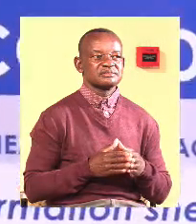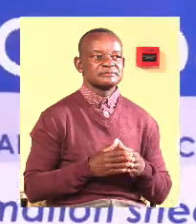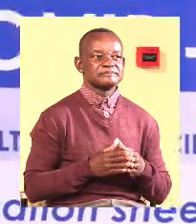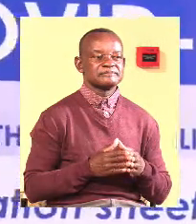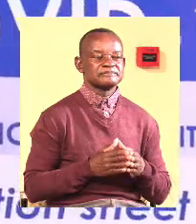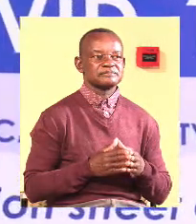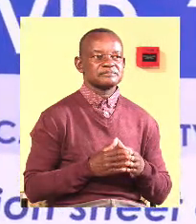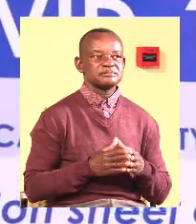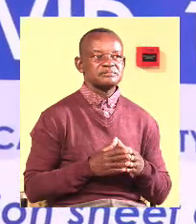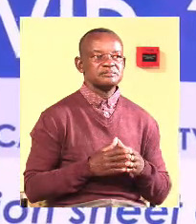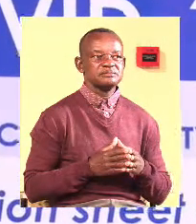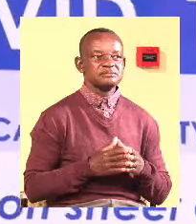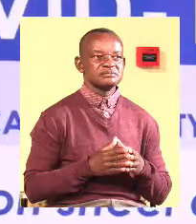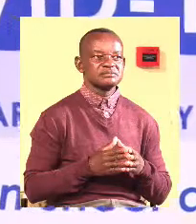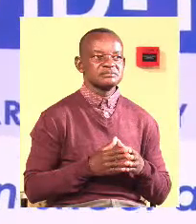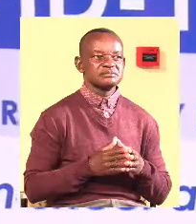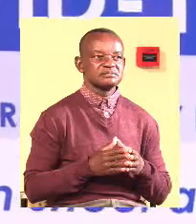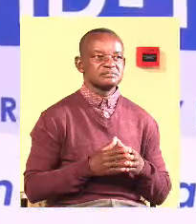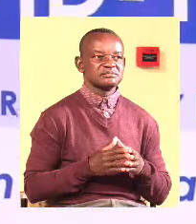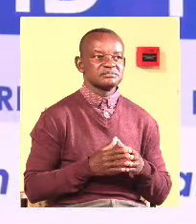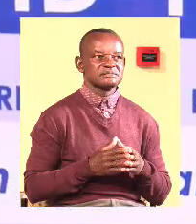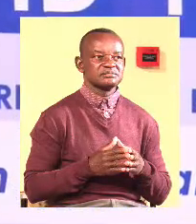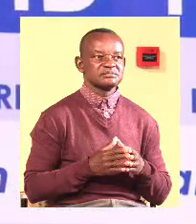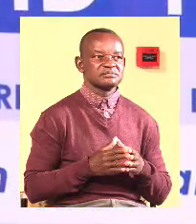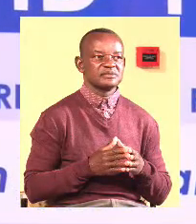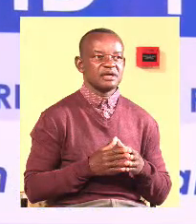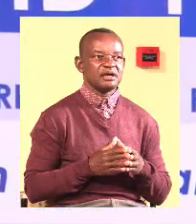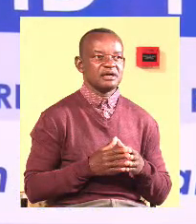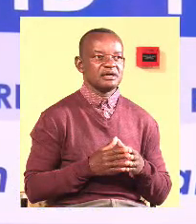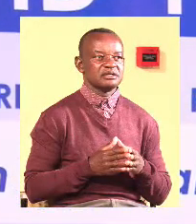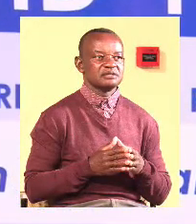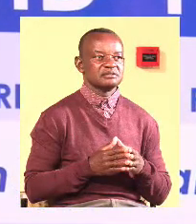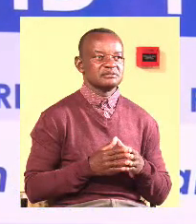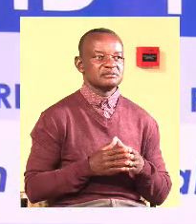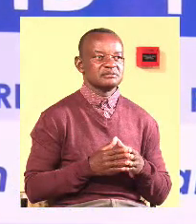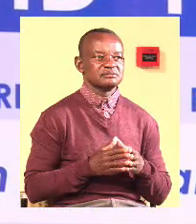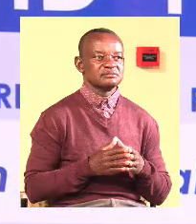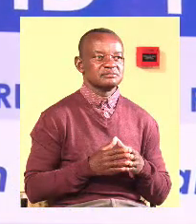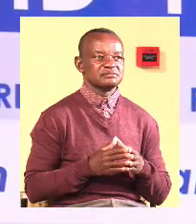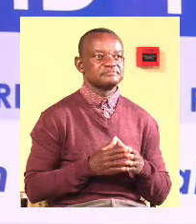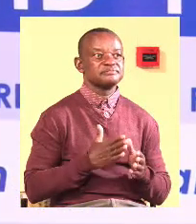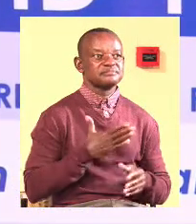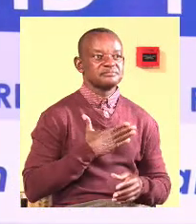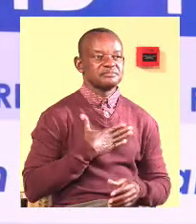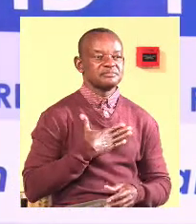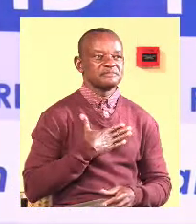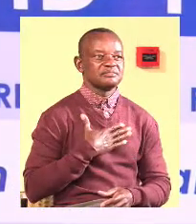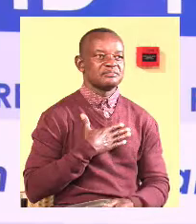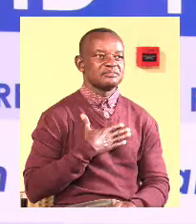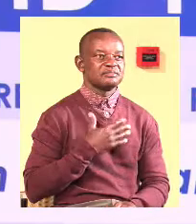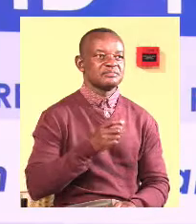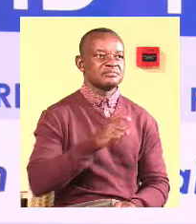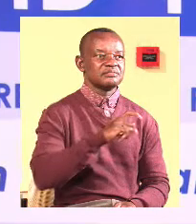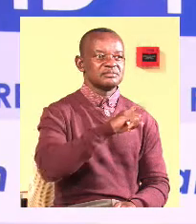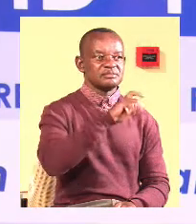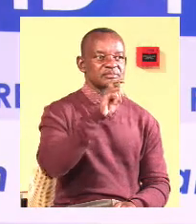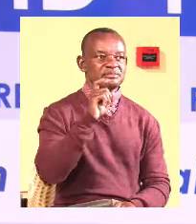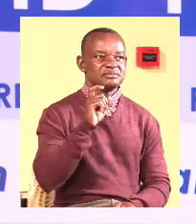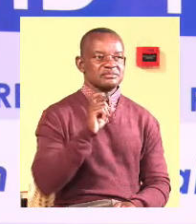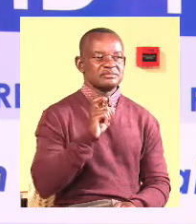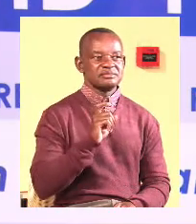Hi, my name is Petra Ipinge and I'm from NMH. My question would be just regarding the communication inside the